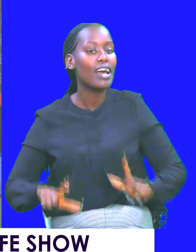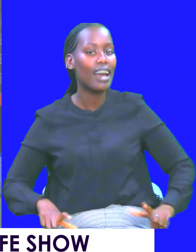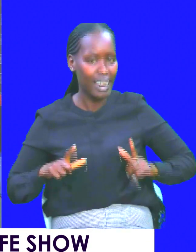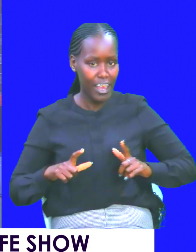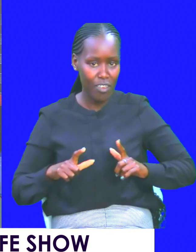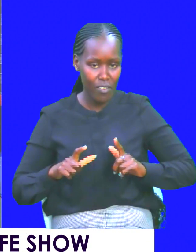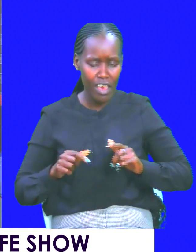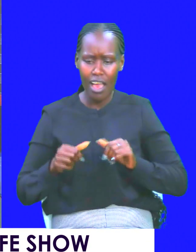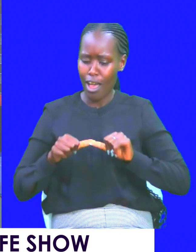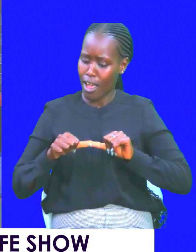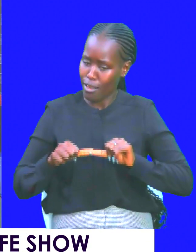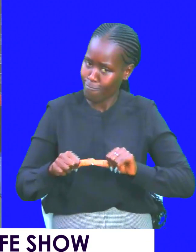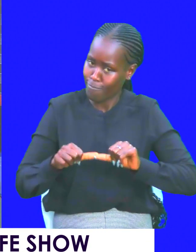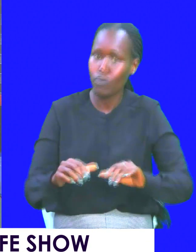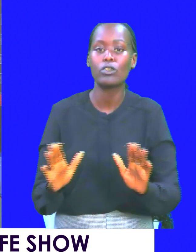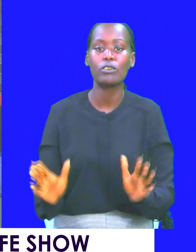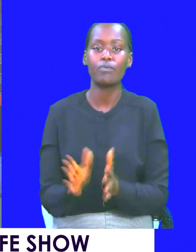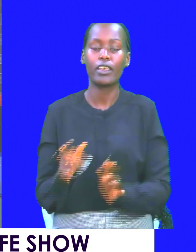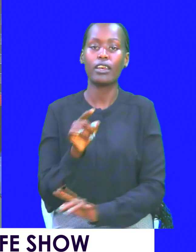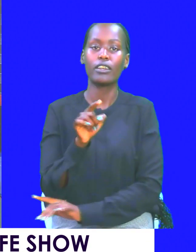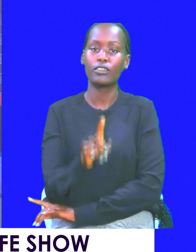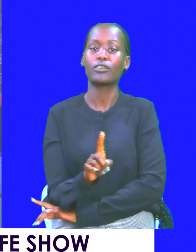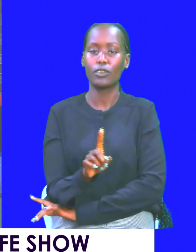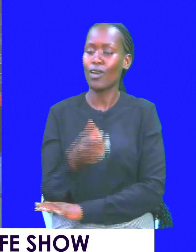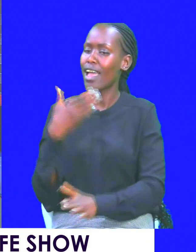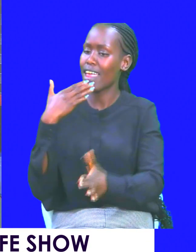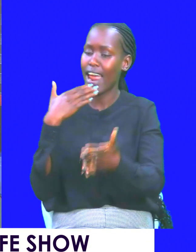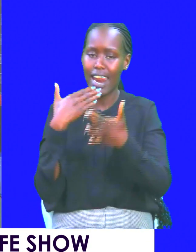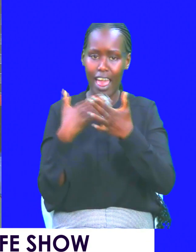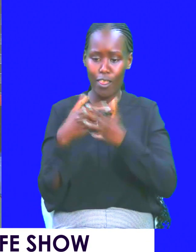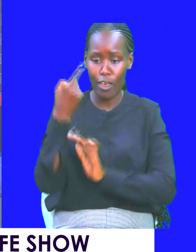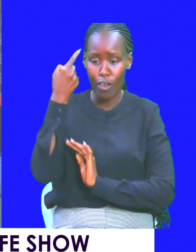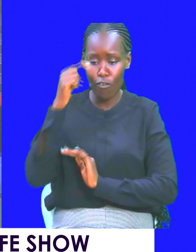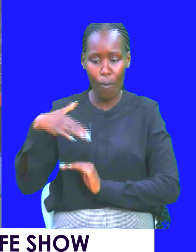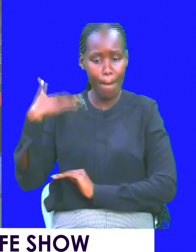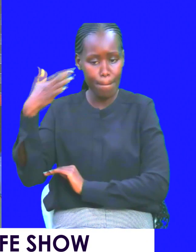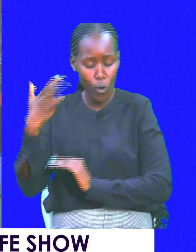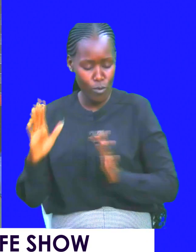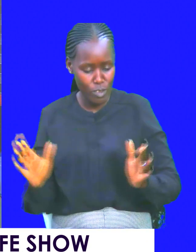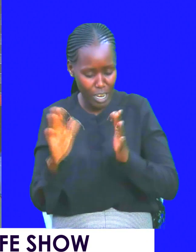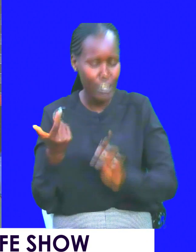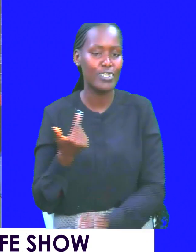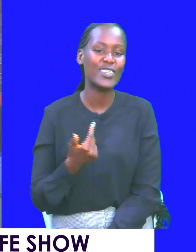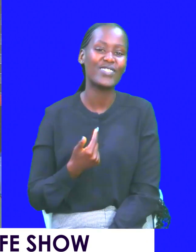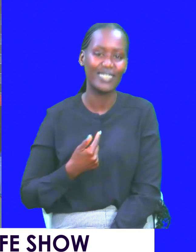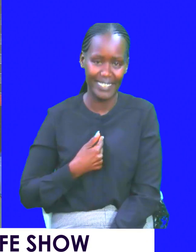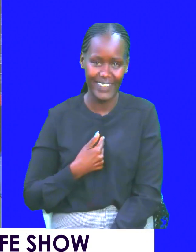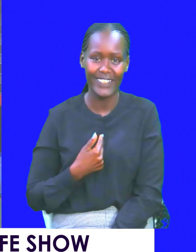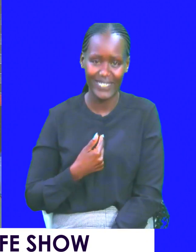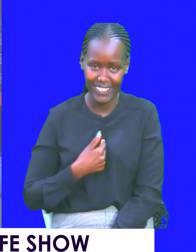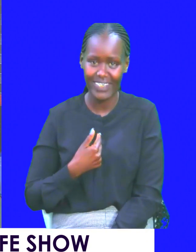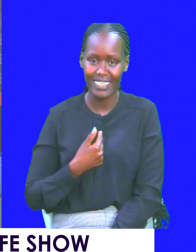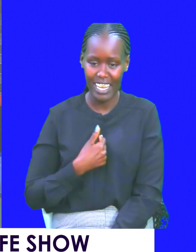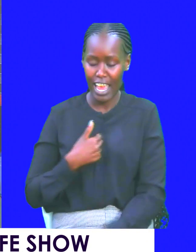I'll keep encouraging you, and thank you for always encouraging me. We